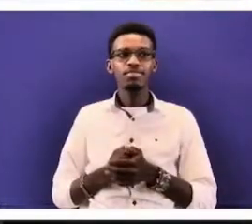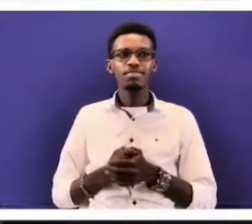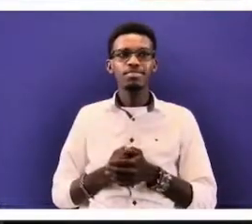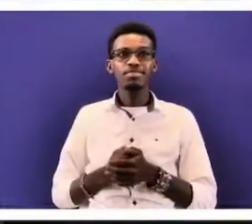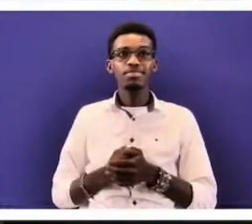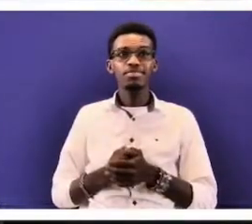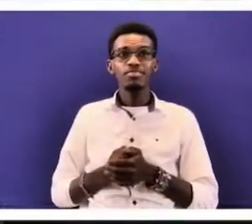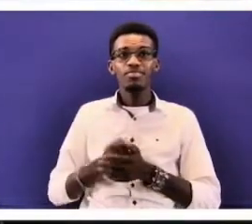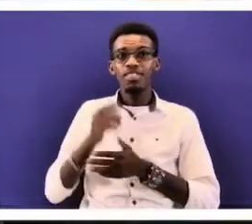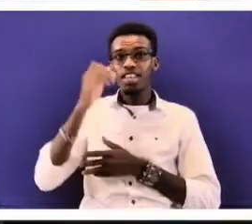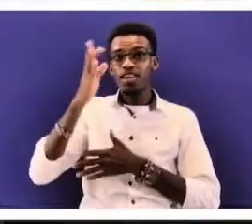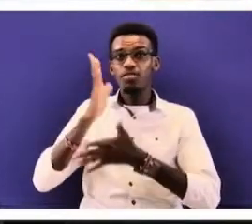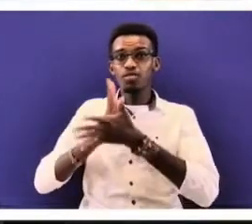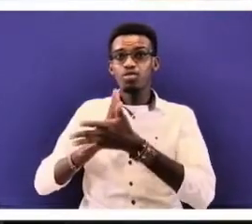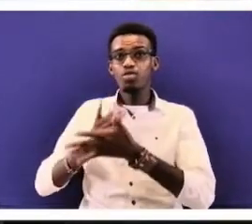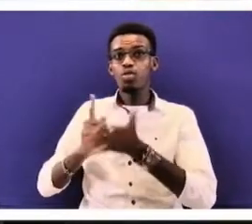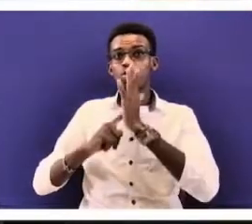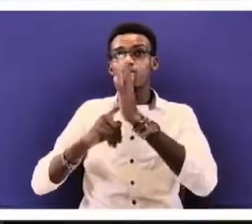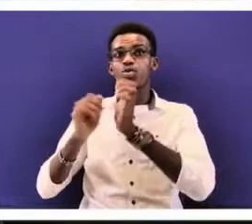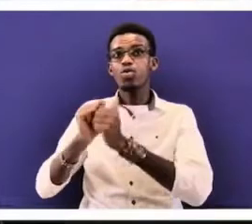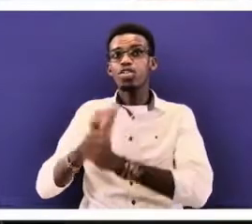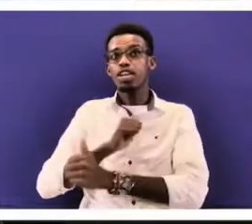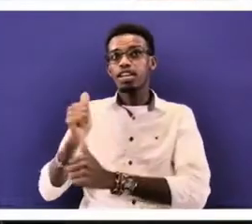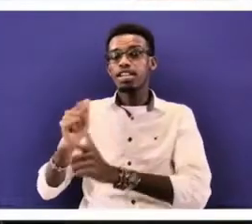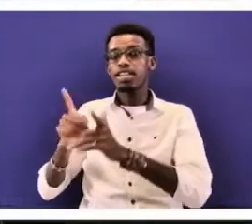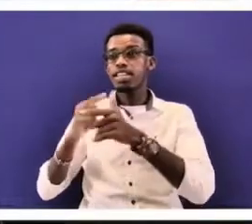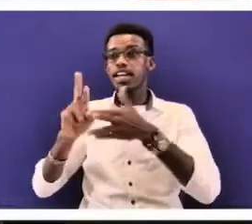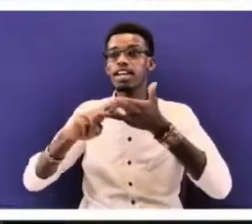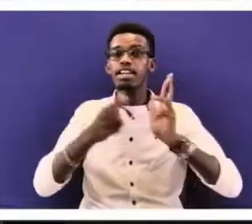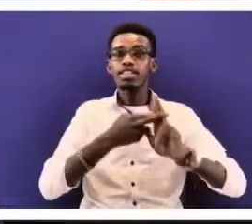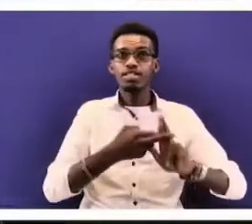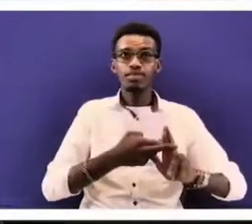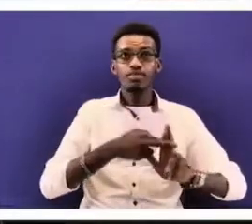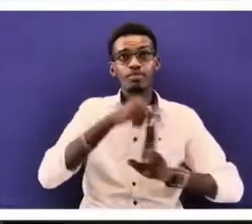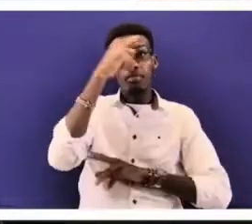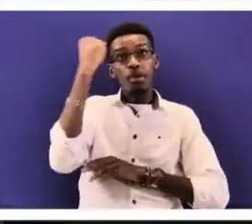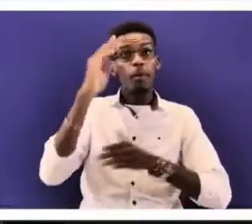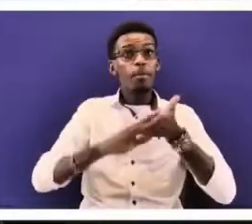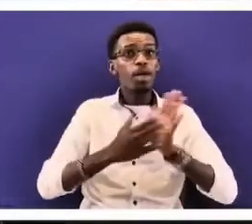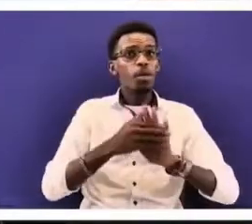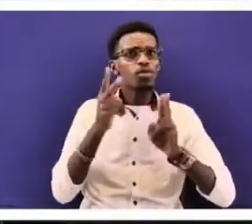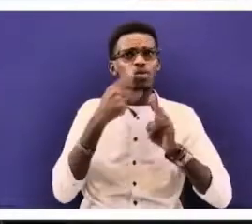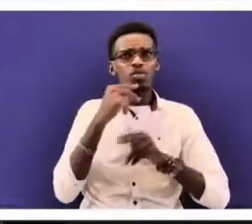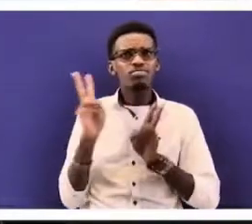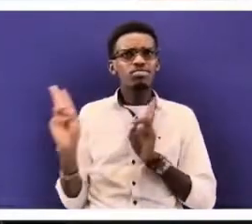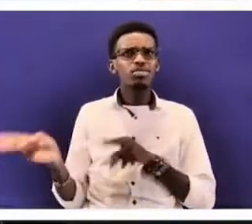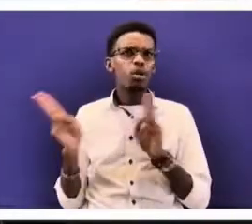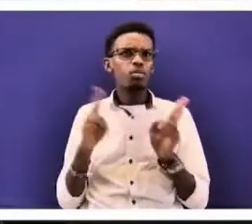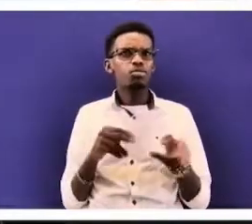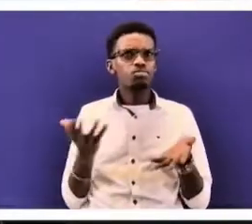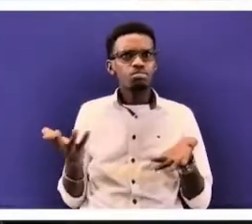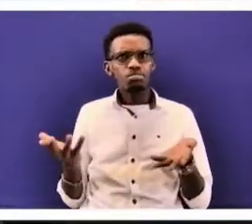If we identify with this, our relationship becomes so ordinary.